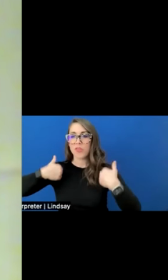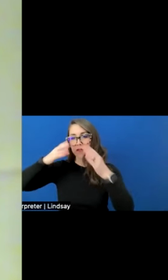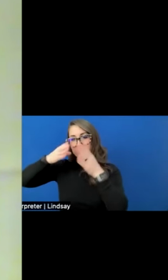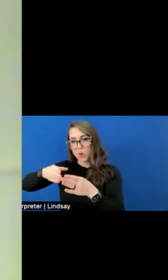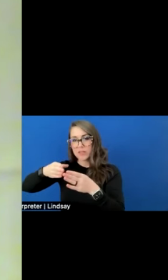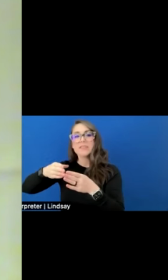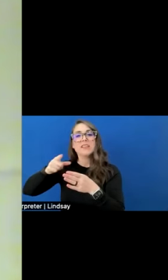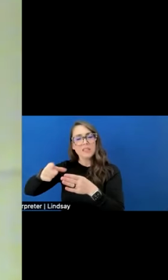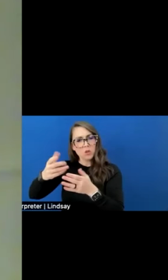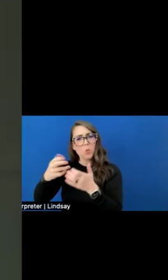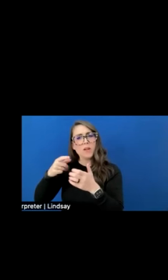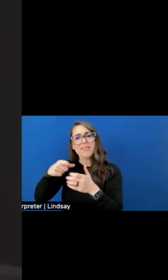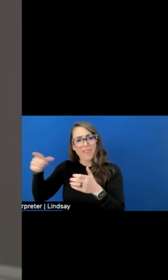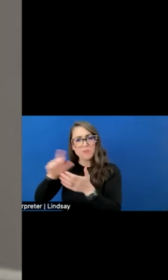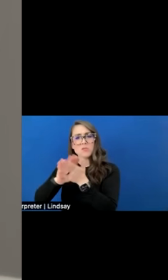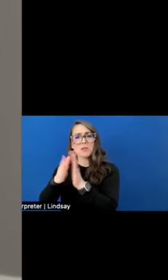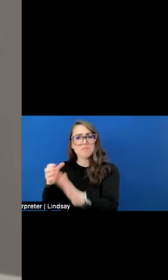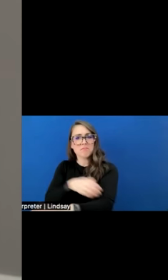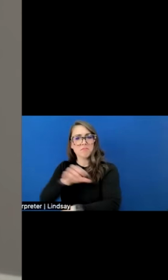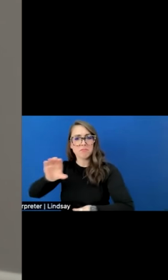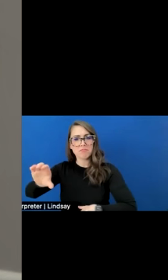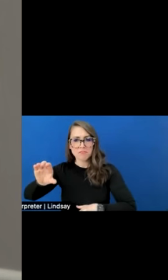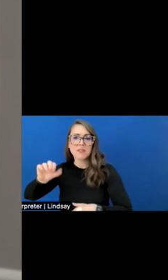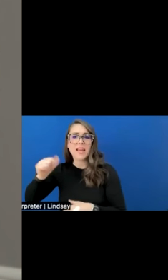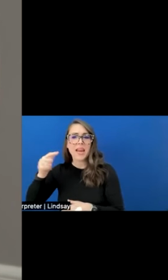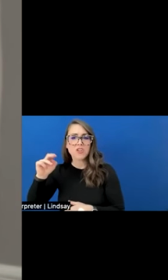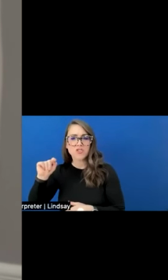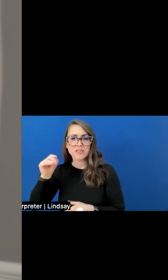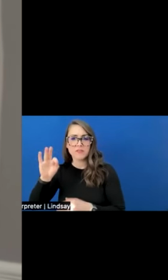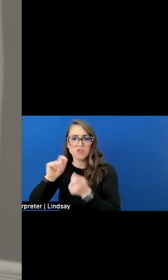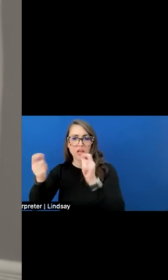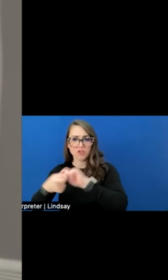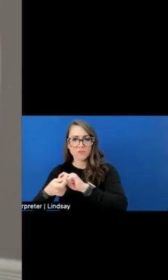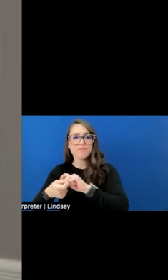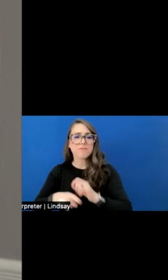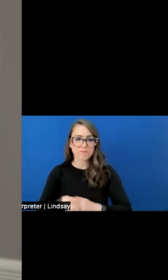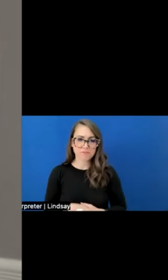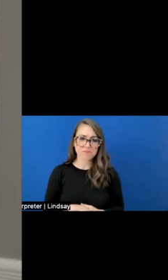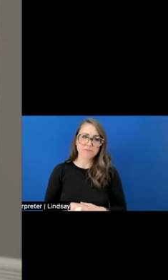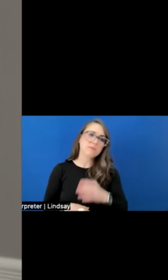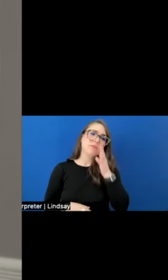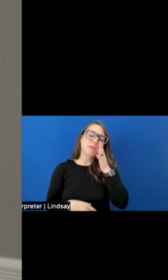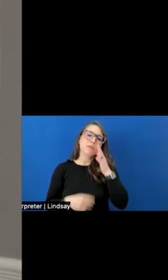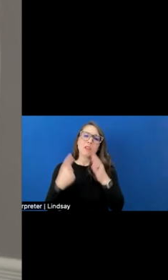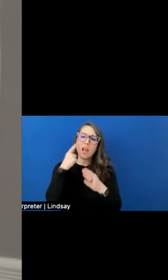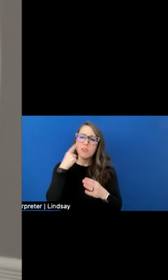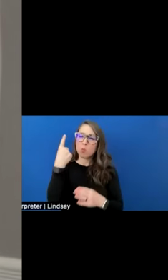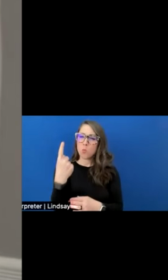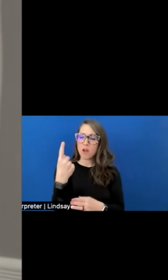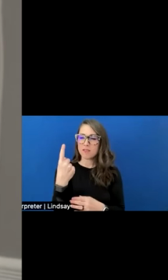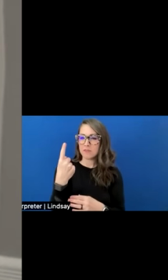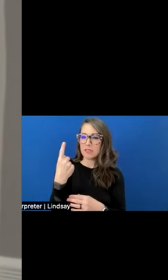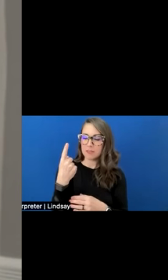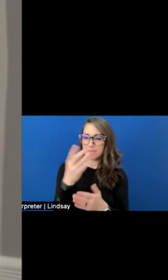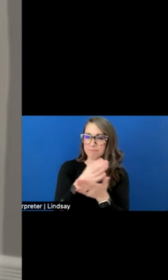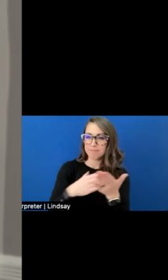well for the future Paraguay. I think one of the aspects of the Friends of Paraguay